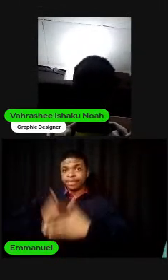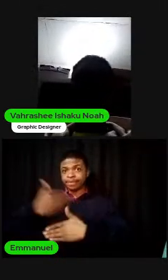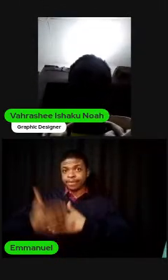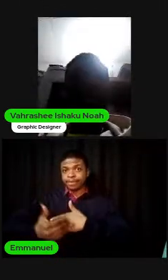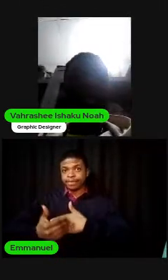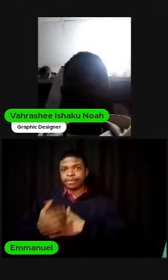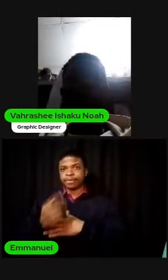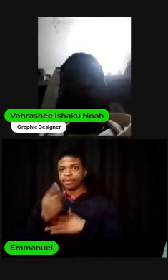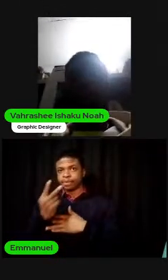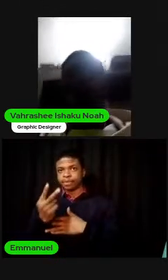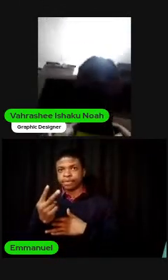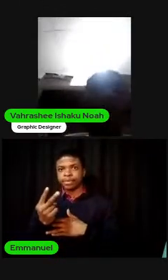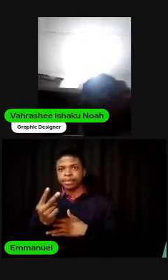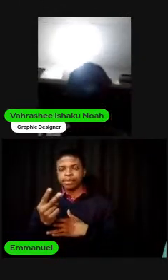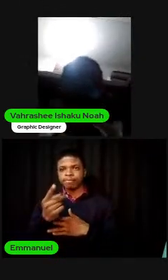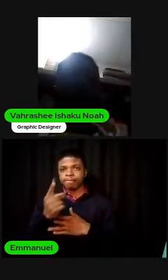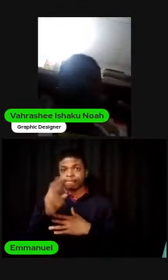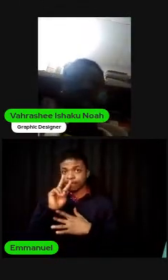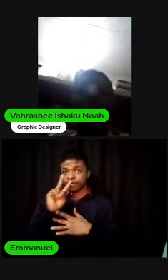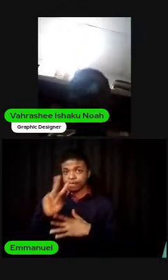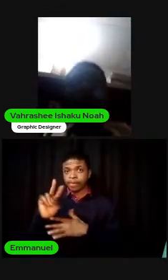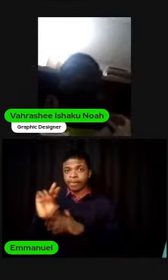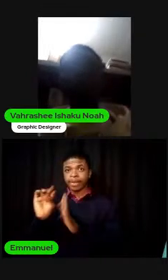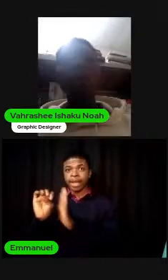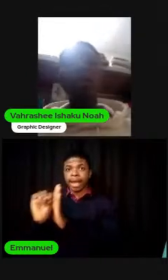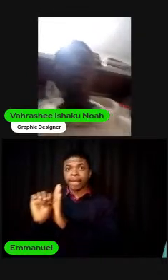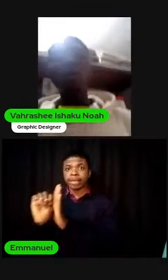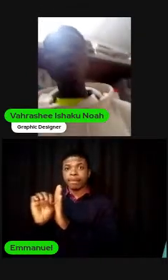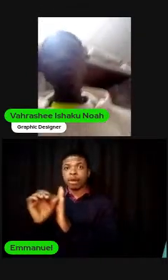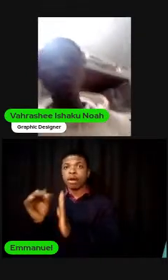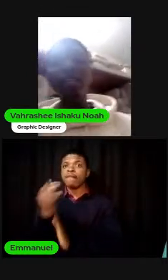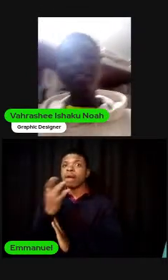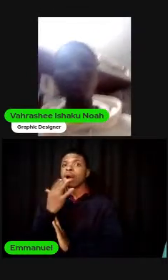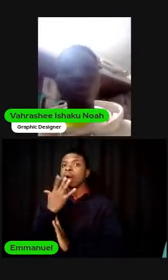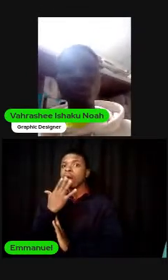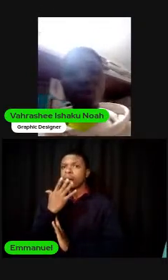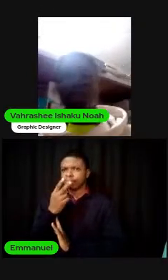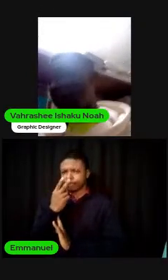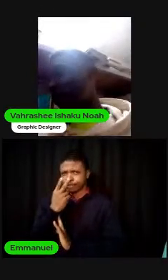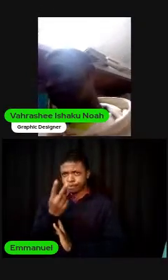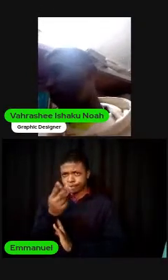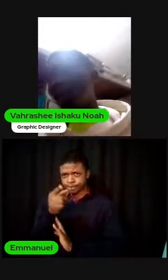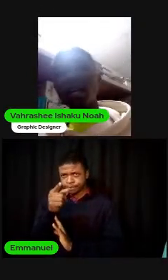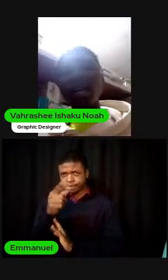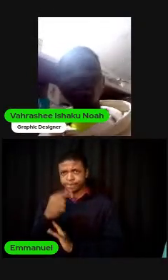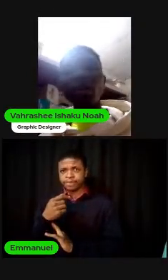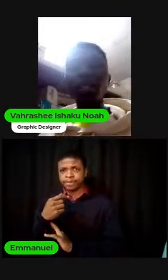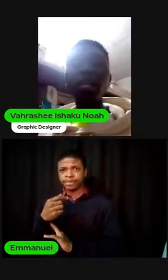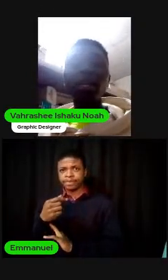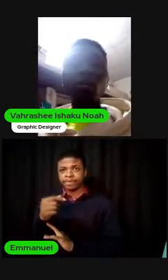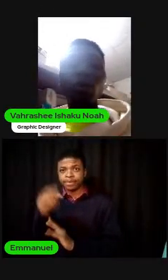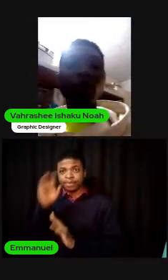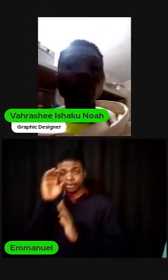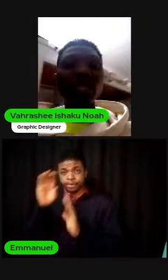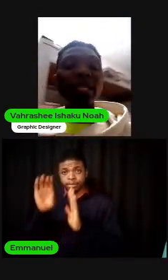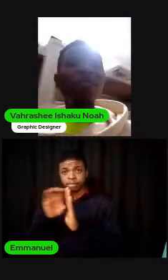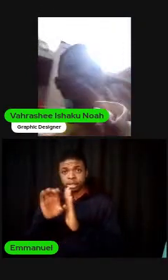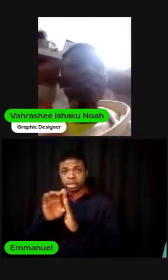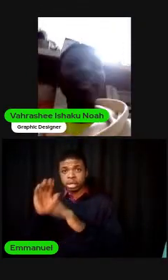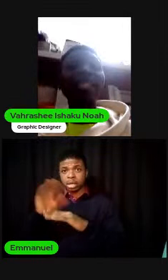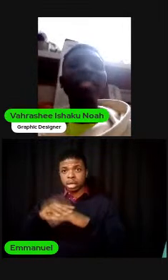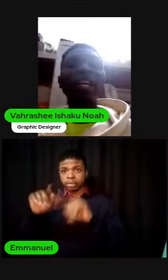This is an example of color. Can you see? Just take a look at the colors on the screen, what you're seeing on the screen. You can see that you